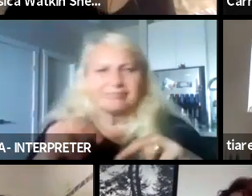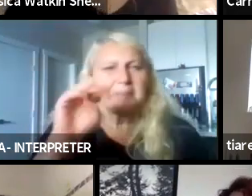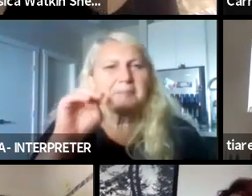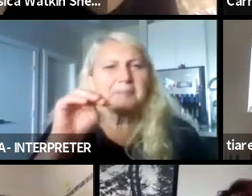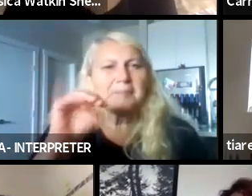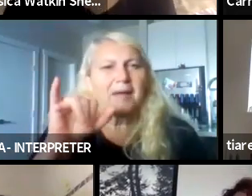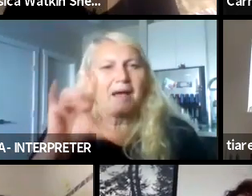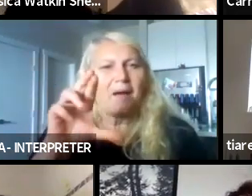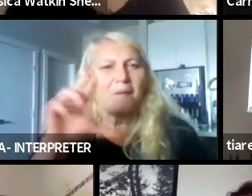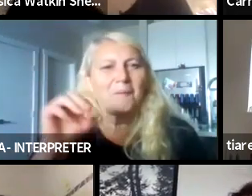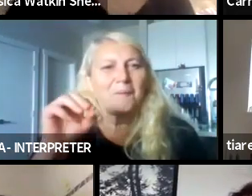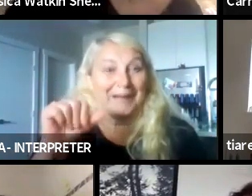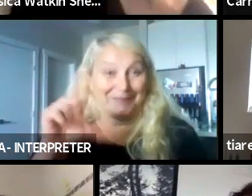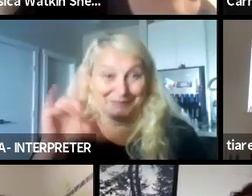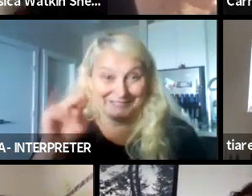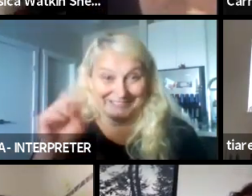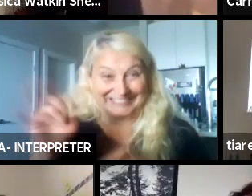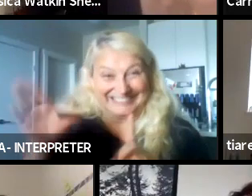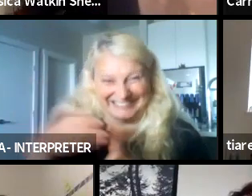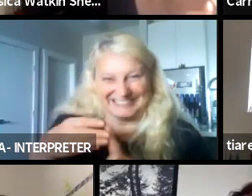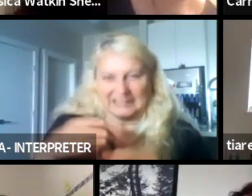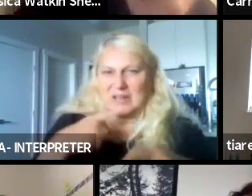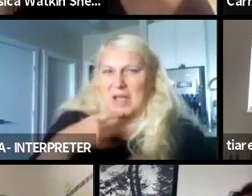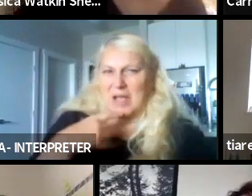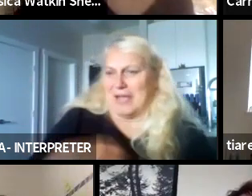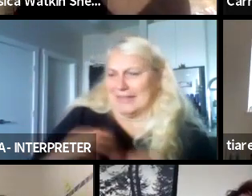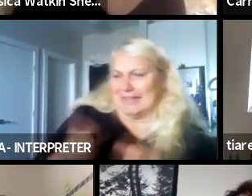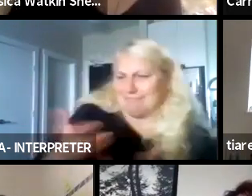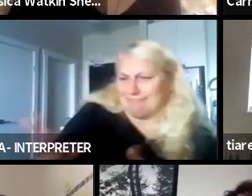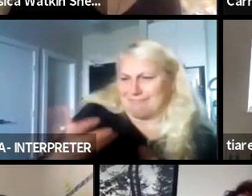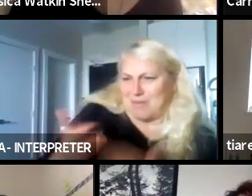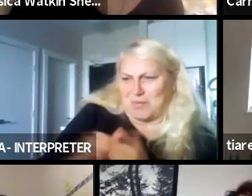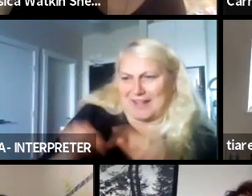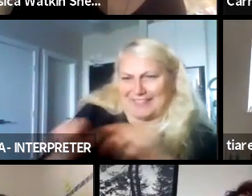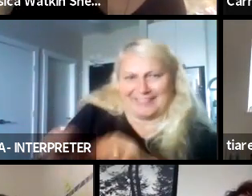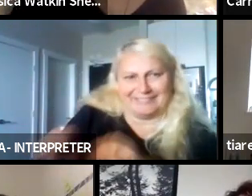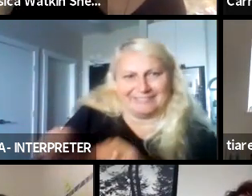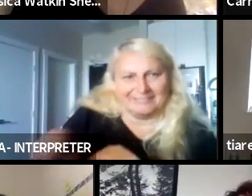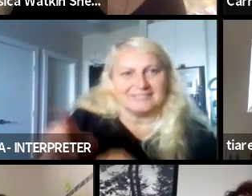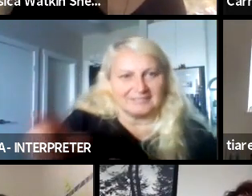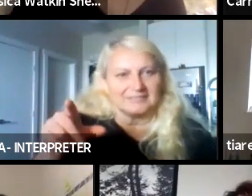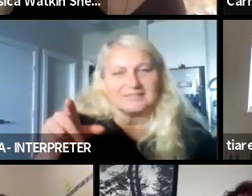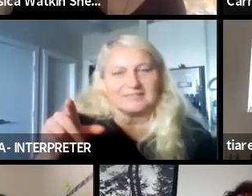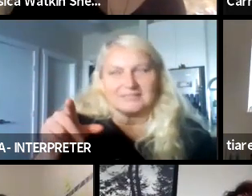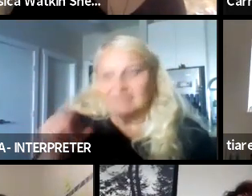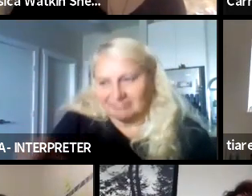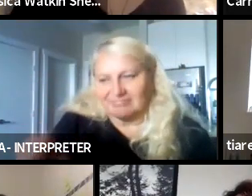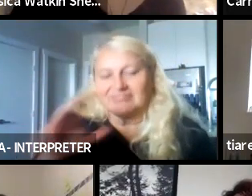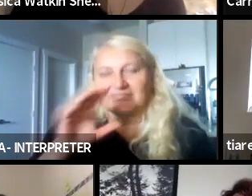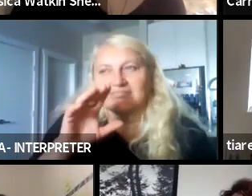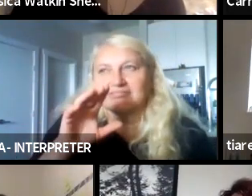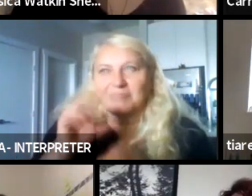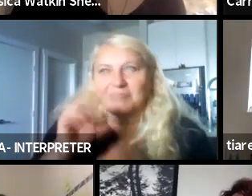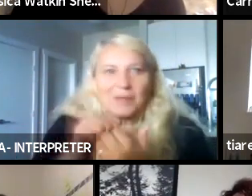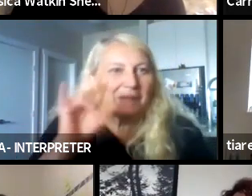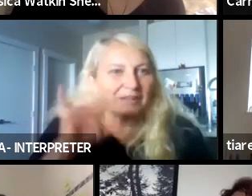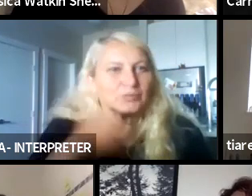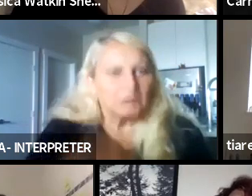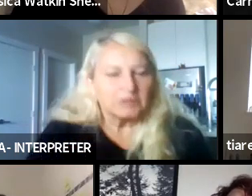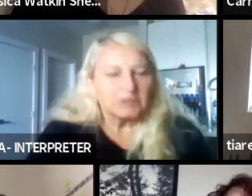they're referring to or experiencing. But I feel like we have all been doing a lot of meetings with people who do